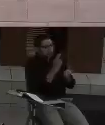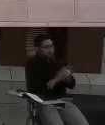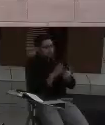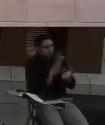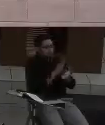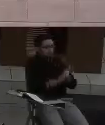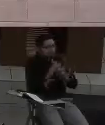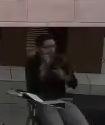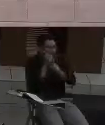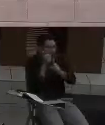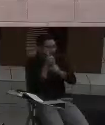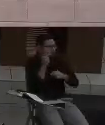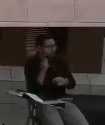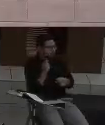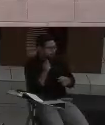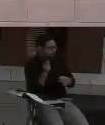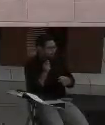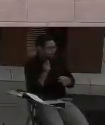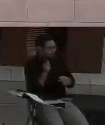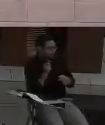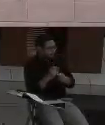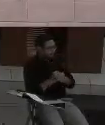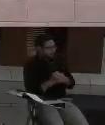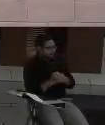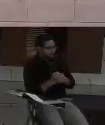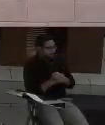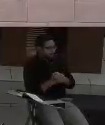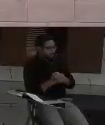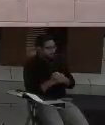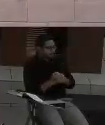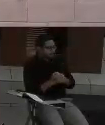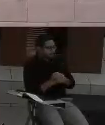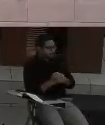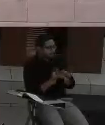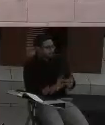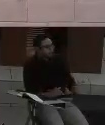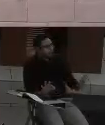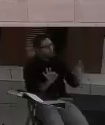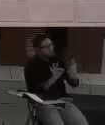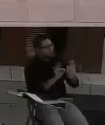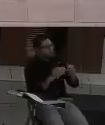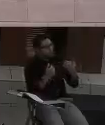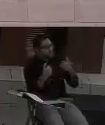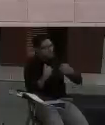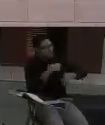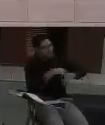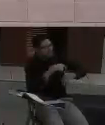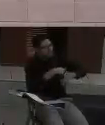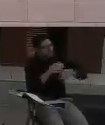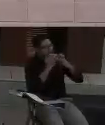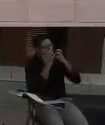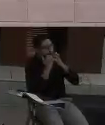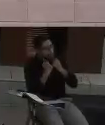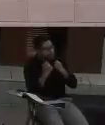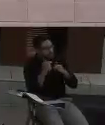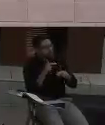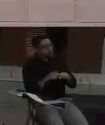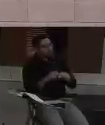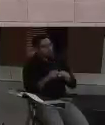We've lost so much of the sense of sacred in our world. The sacredness within ourselves and the